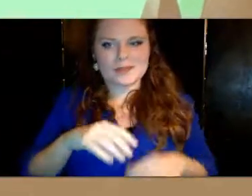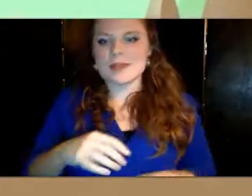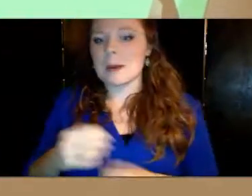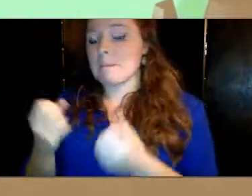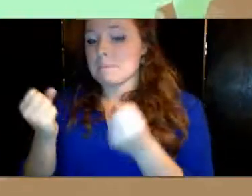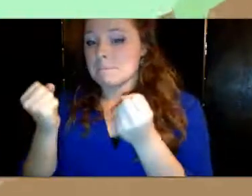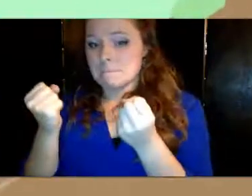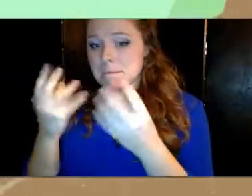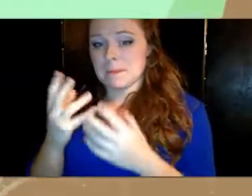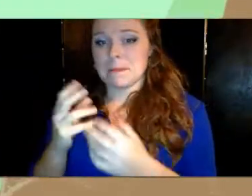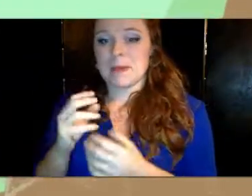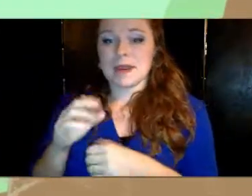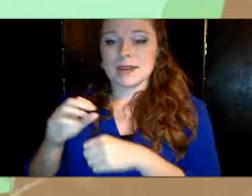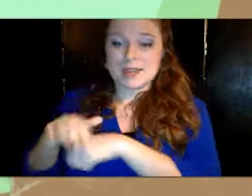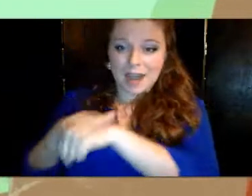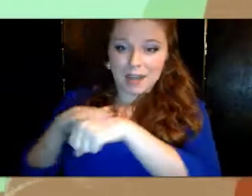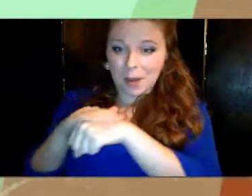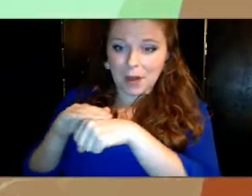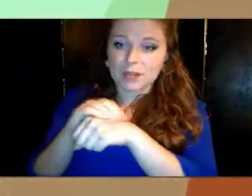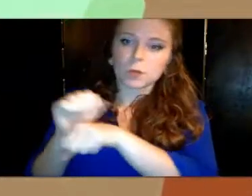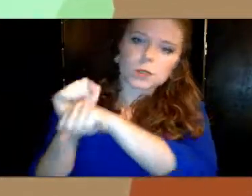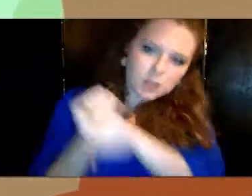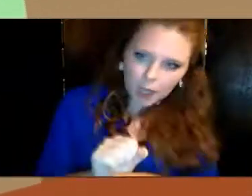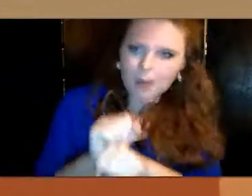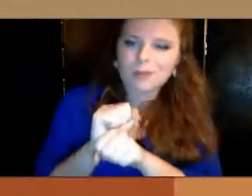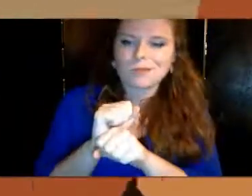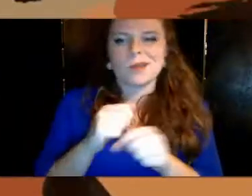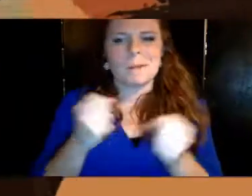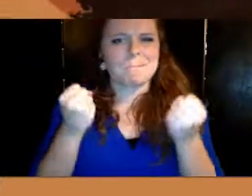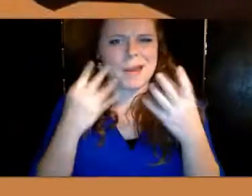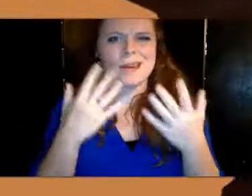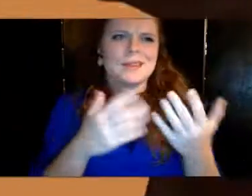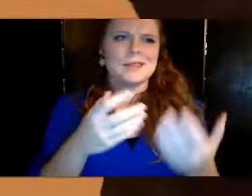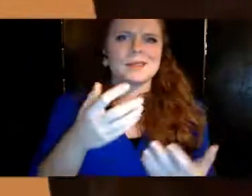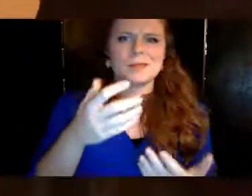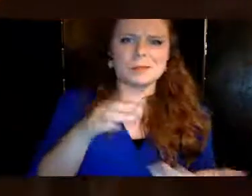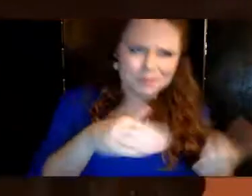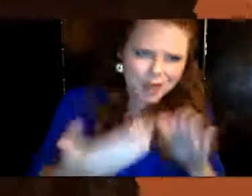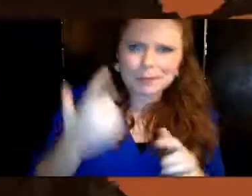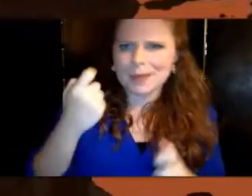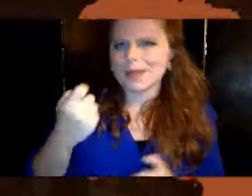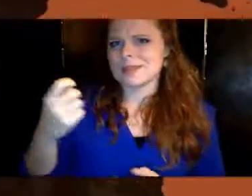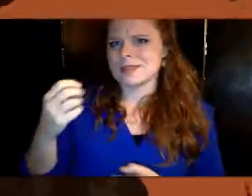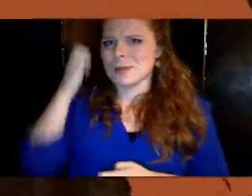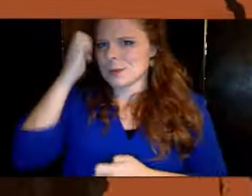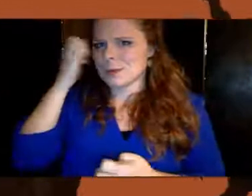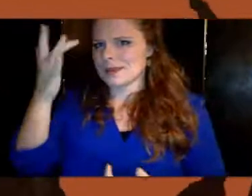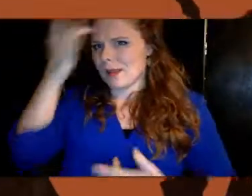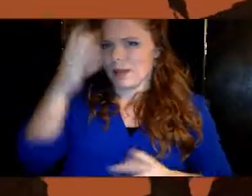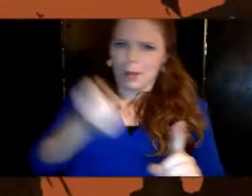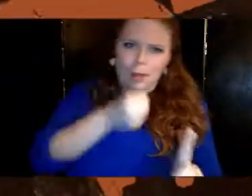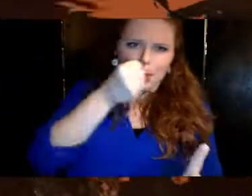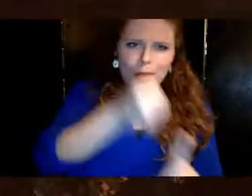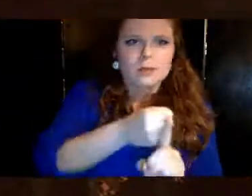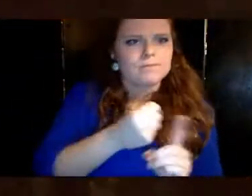new diseases, while others effectively resisted. And so, to meet the massive demand for labor, the Europeans looked to